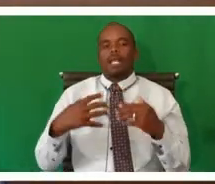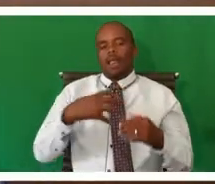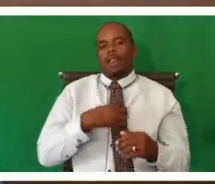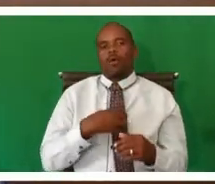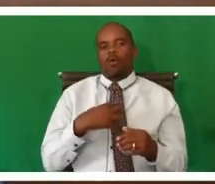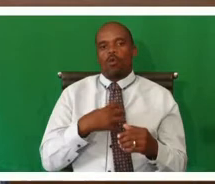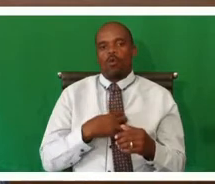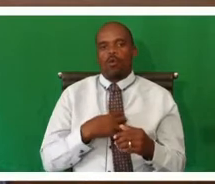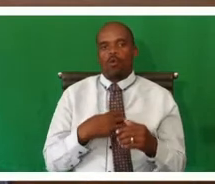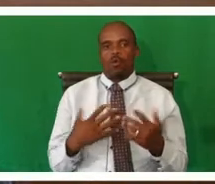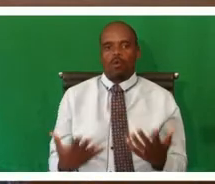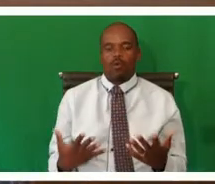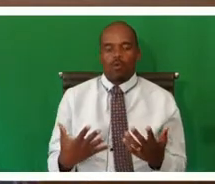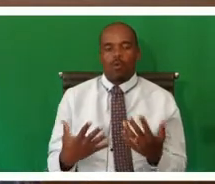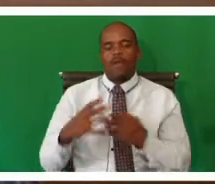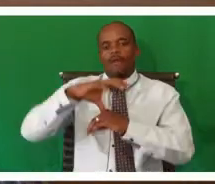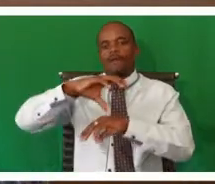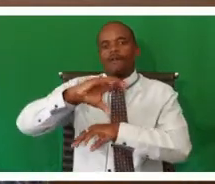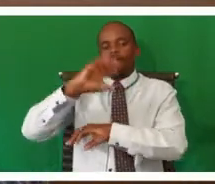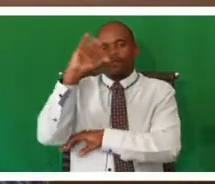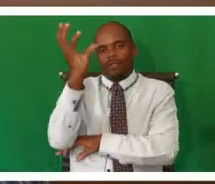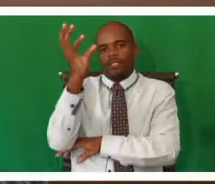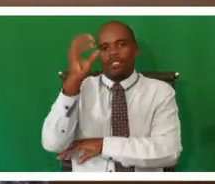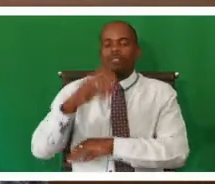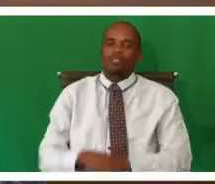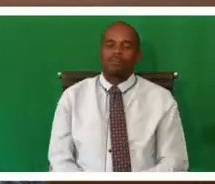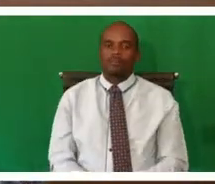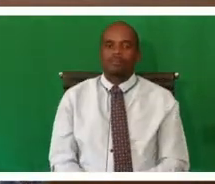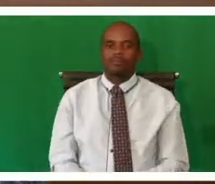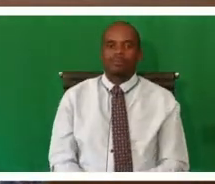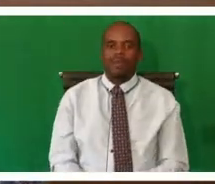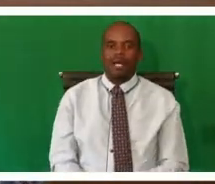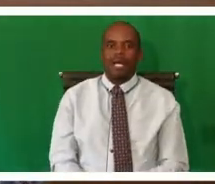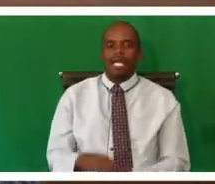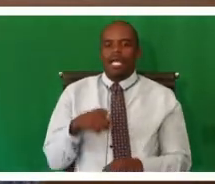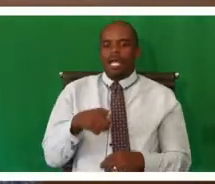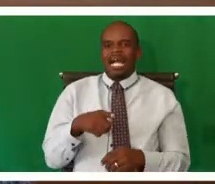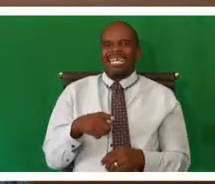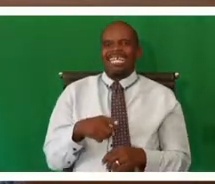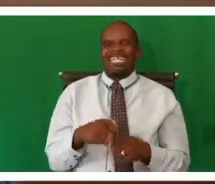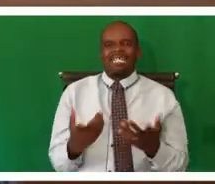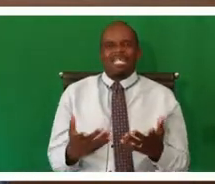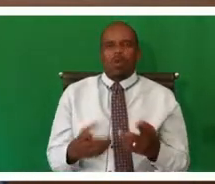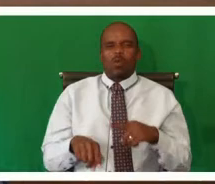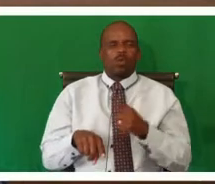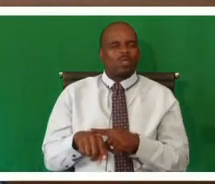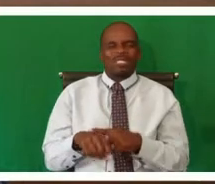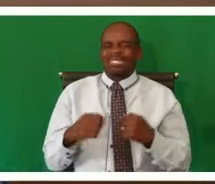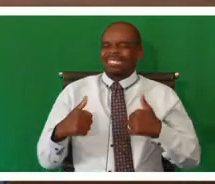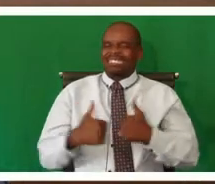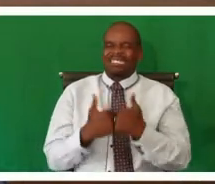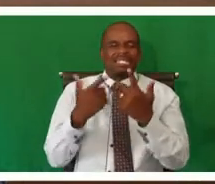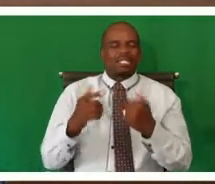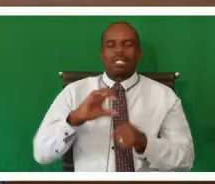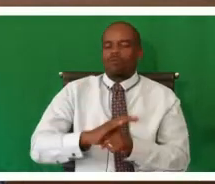Free State. Under the difficult economy challenges of COVID-19,